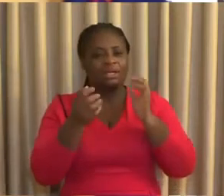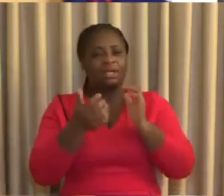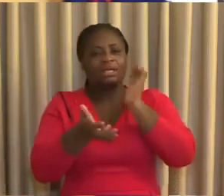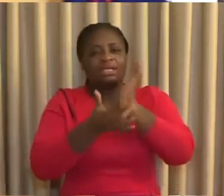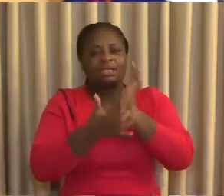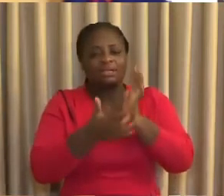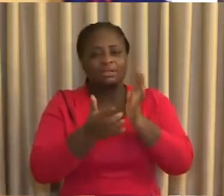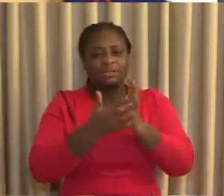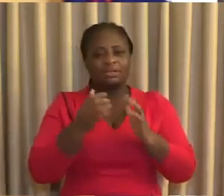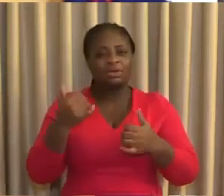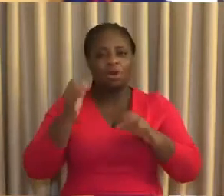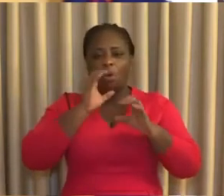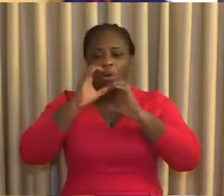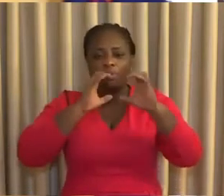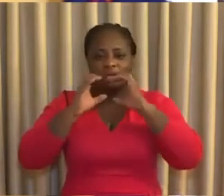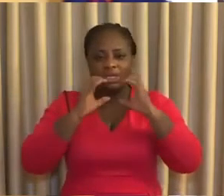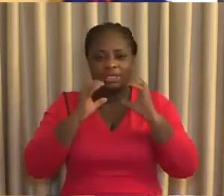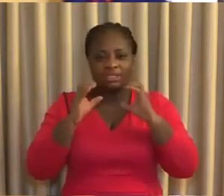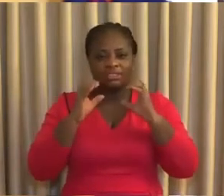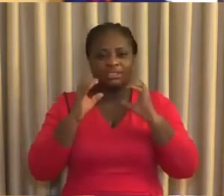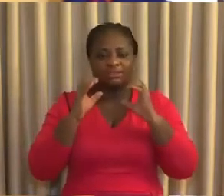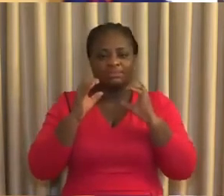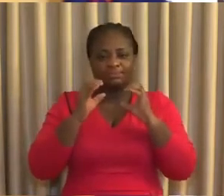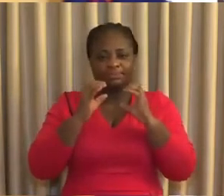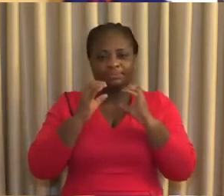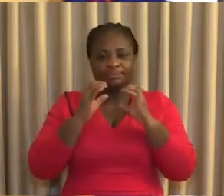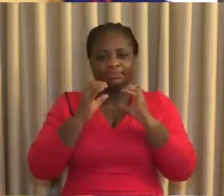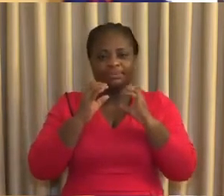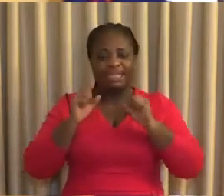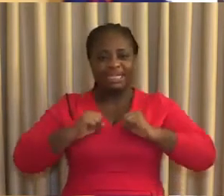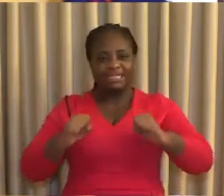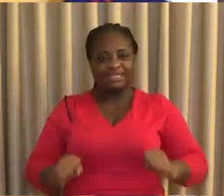digital service providers, and staff of fuel stations.